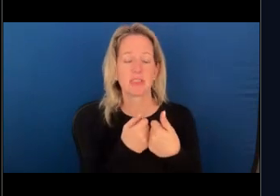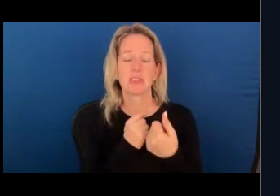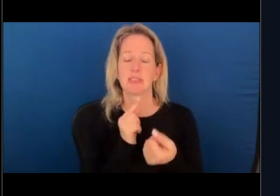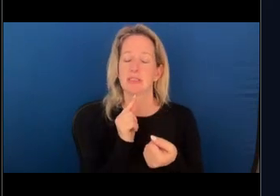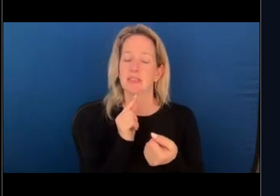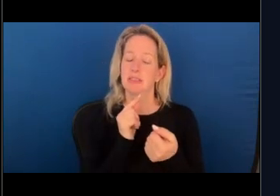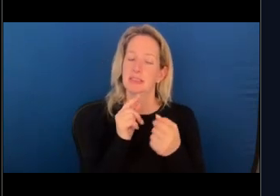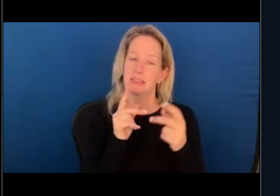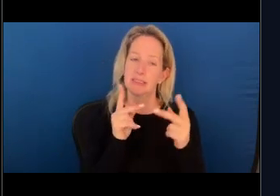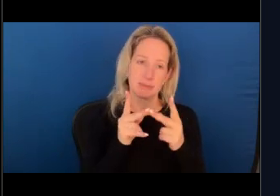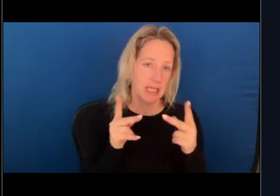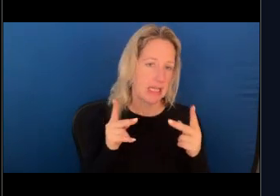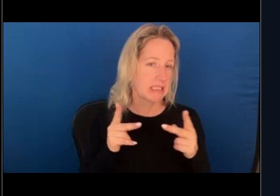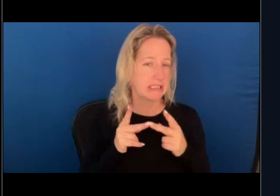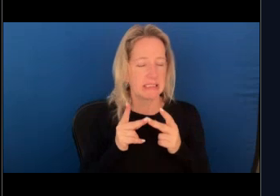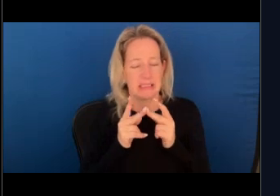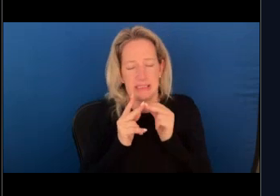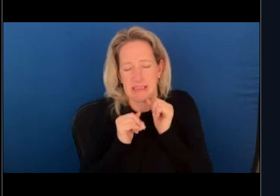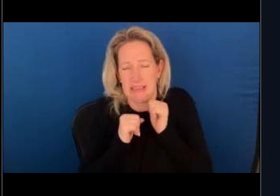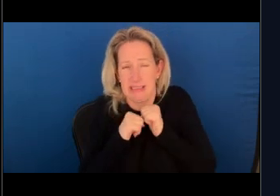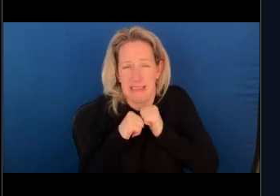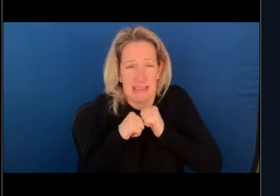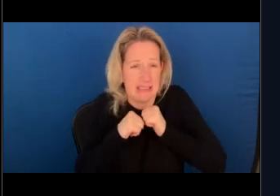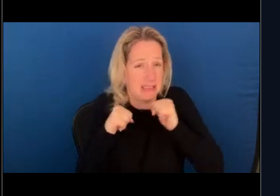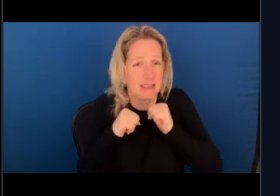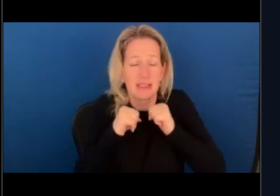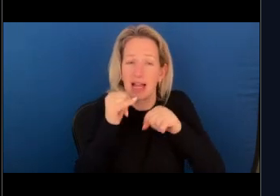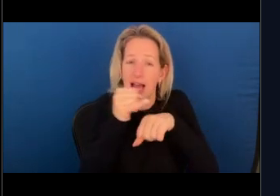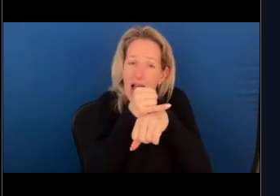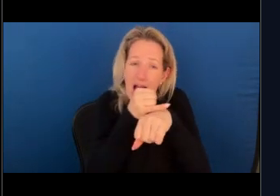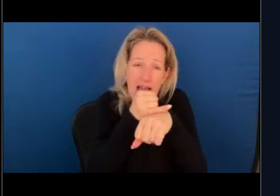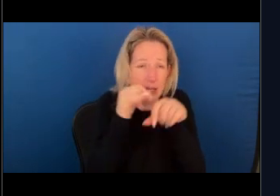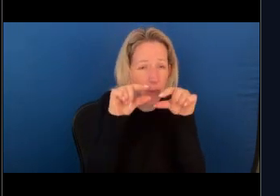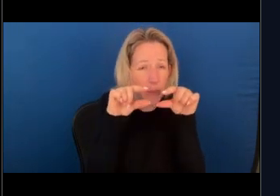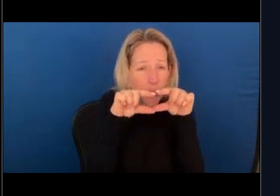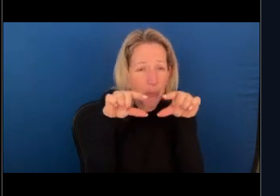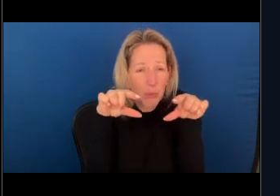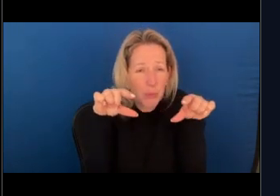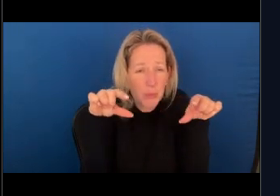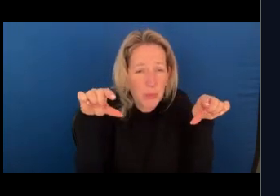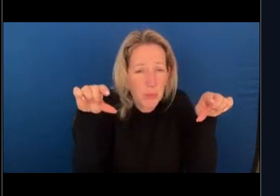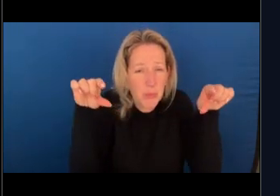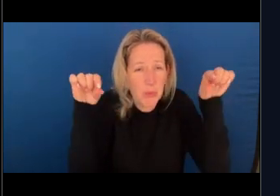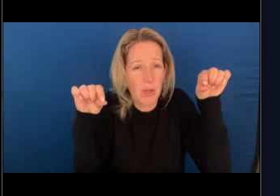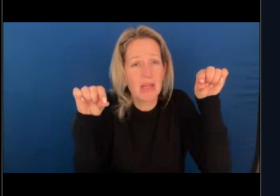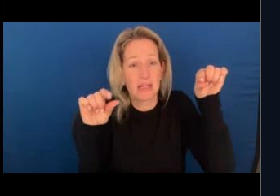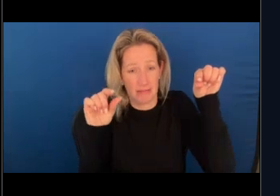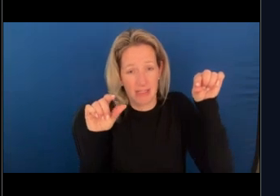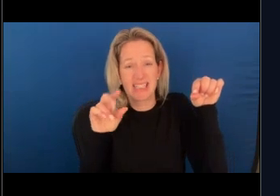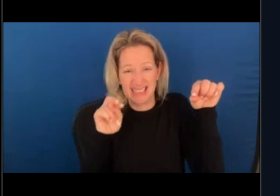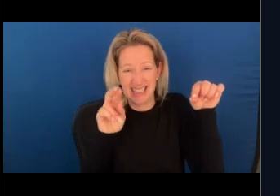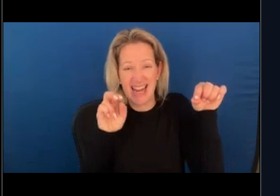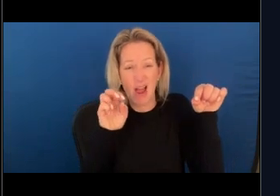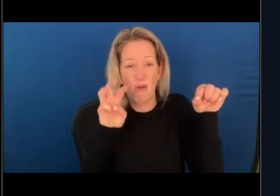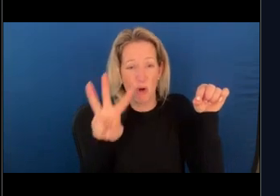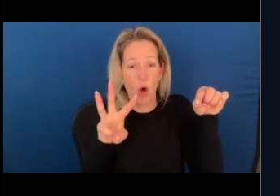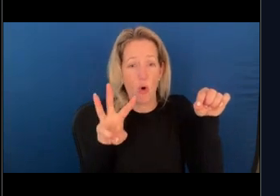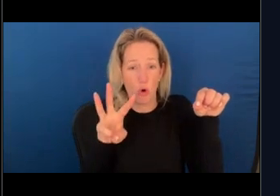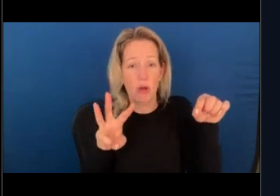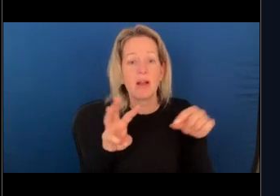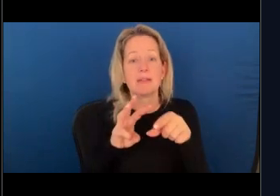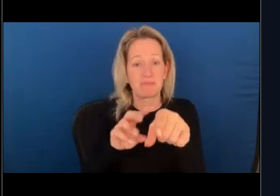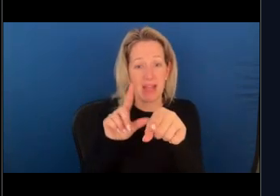constraints. This is a very, very narrow strip of land. As you can see in the bottom left here, we have an overflowing